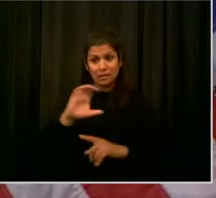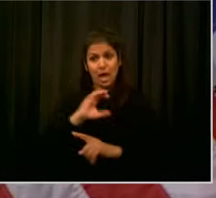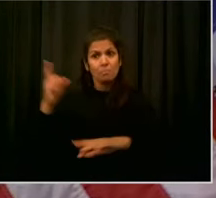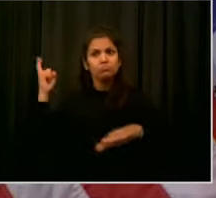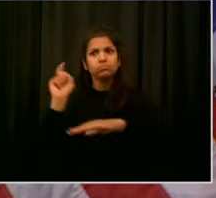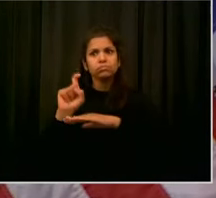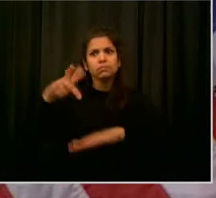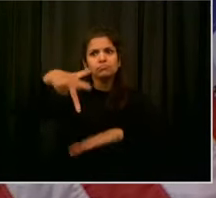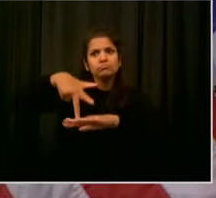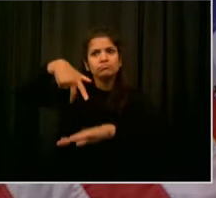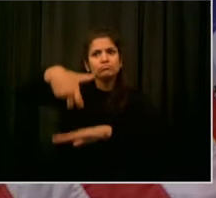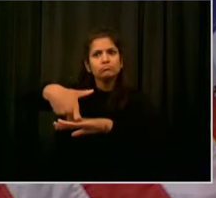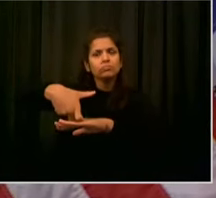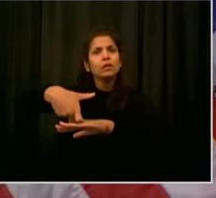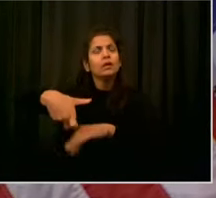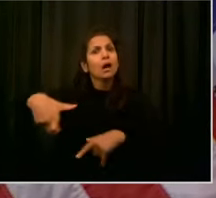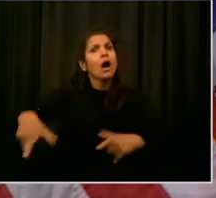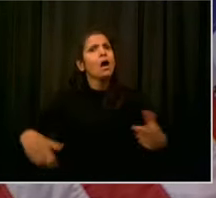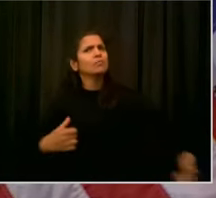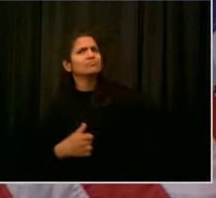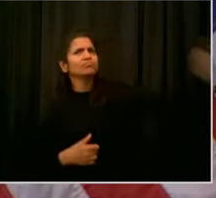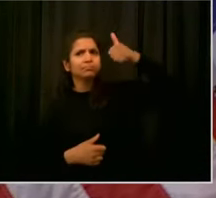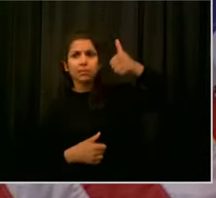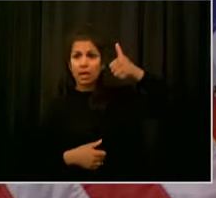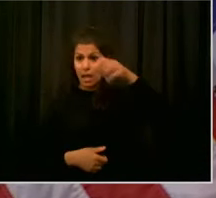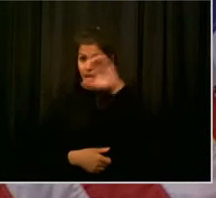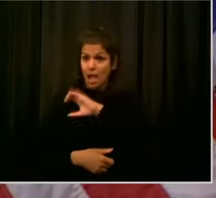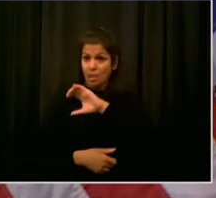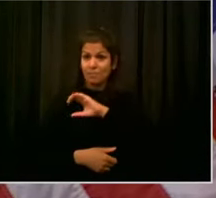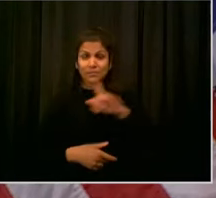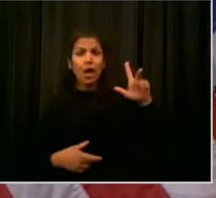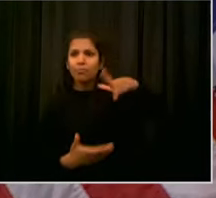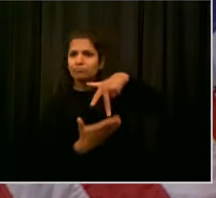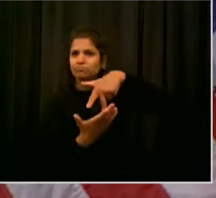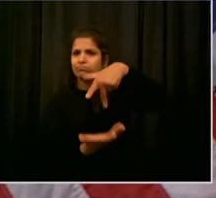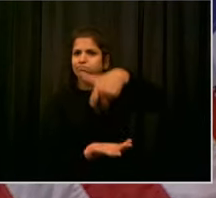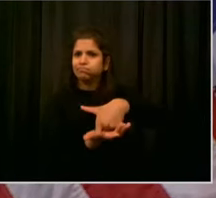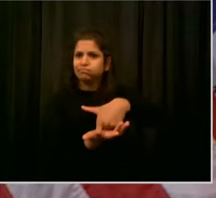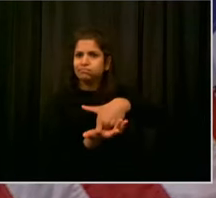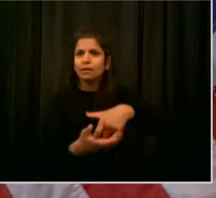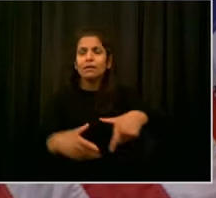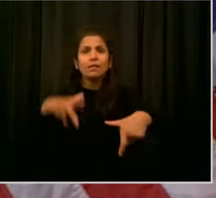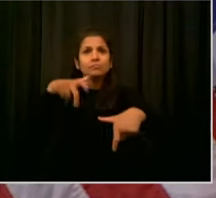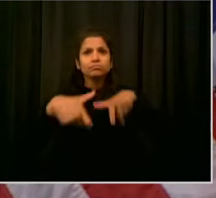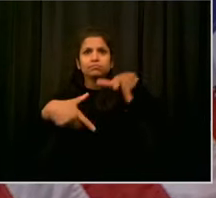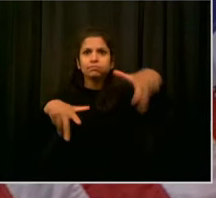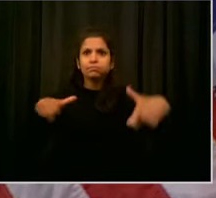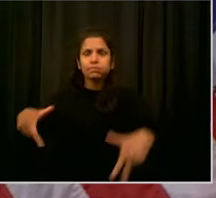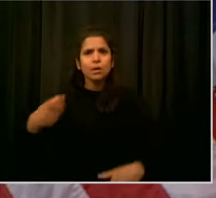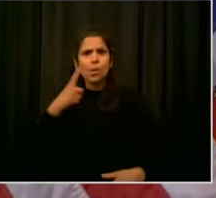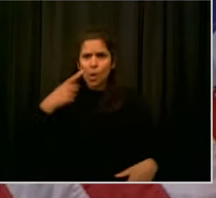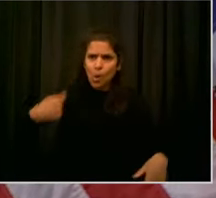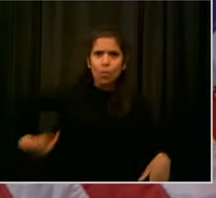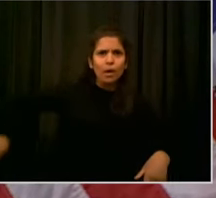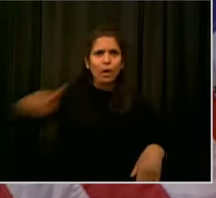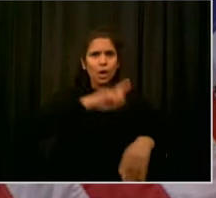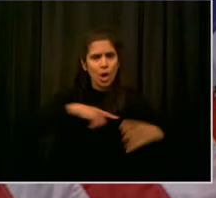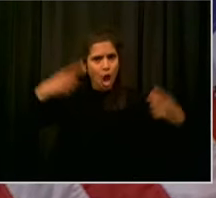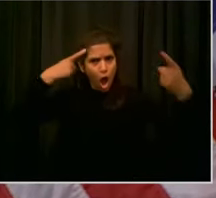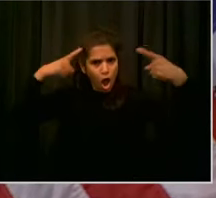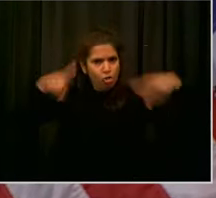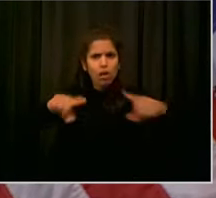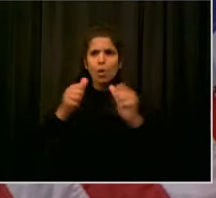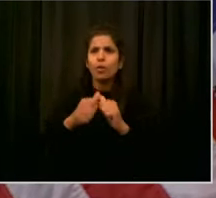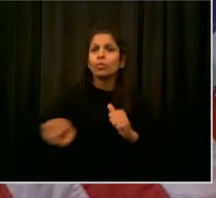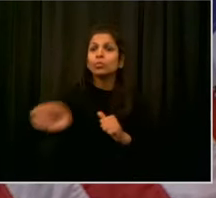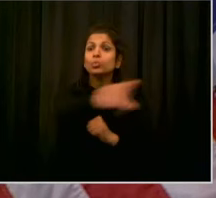heart. And he points to the officers around us and he says, none of us believe what happened in Minnesota was right. And it was a very important